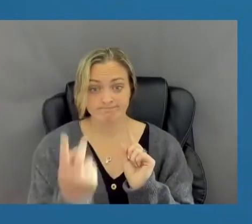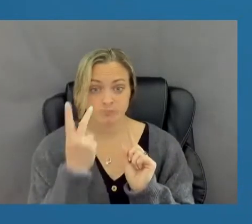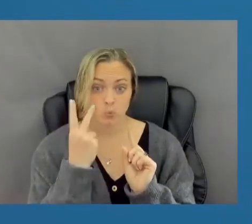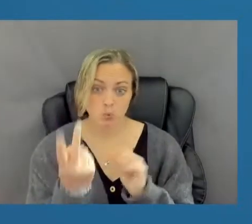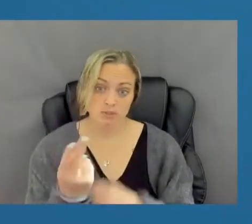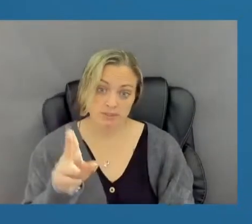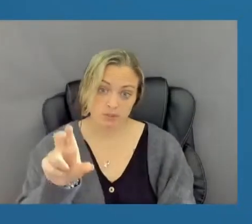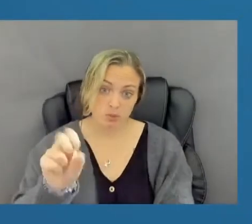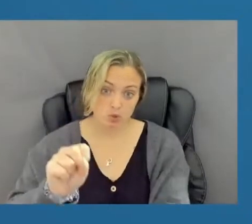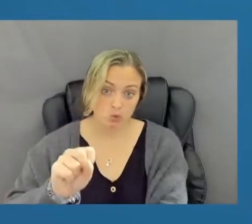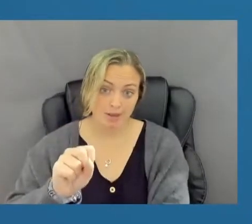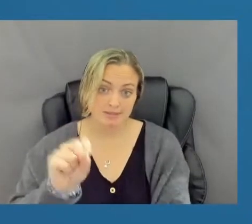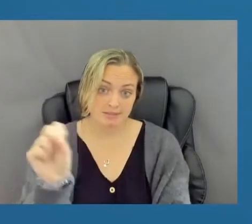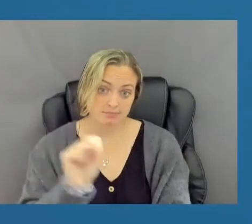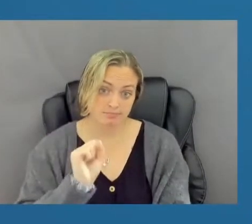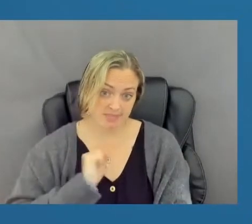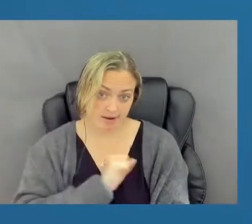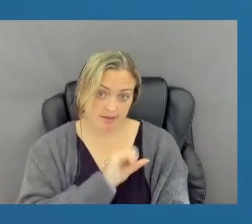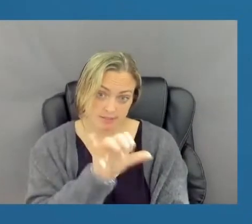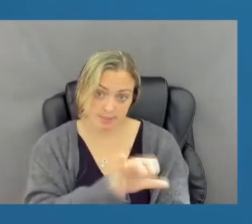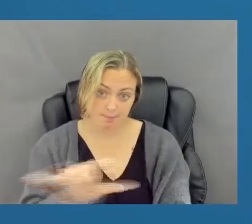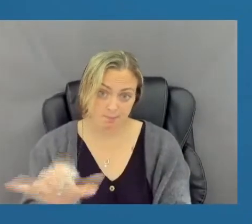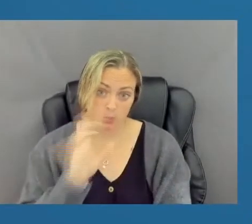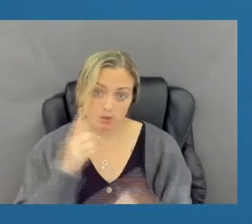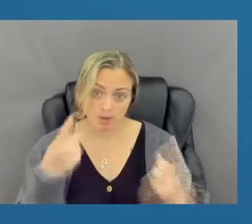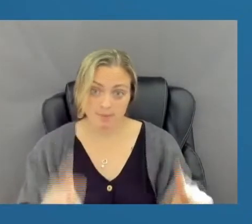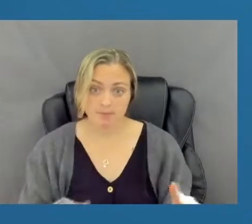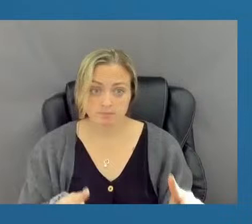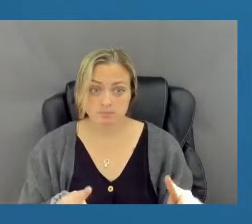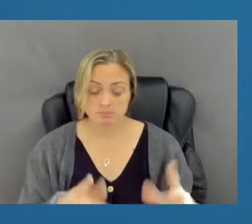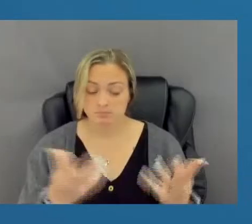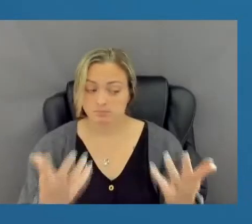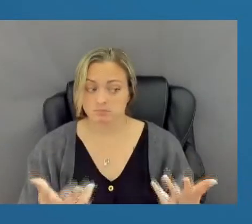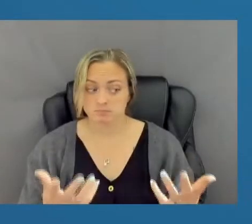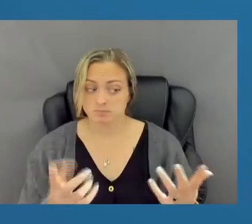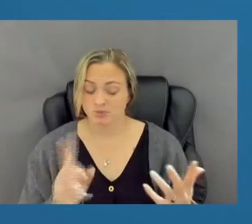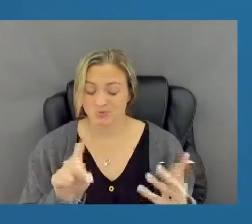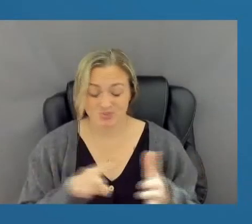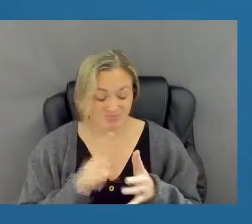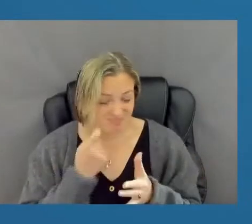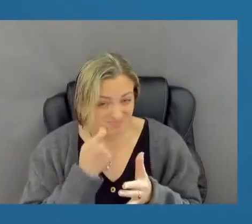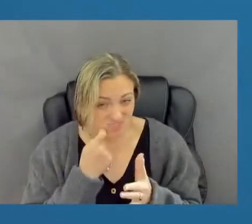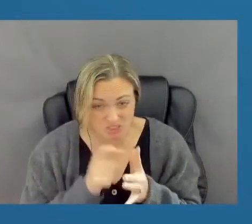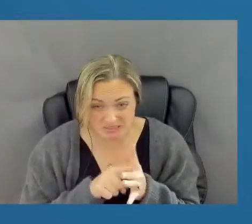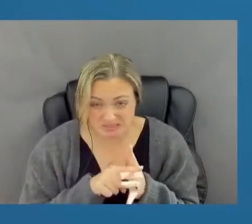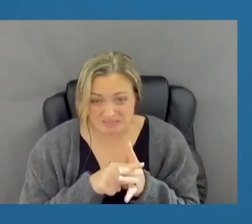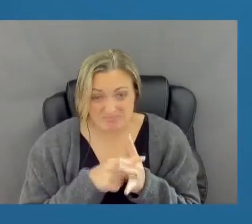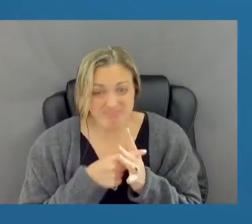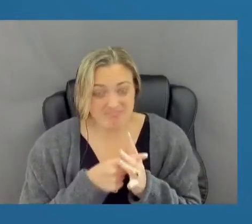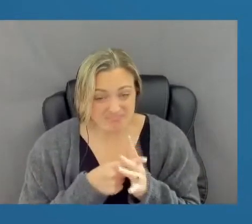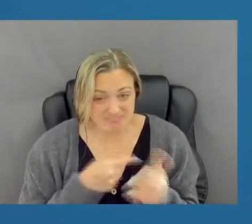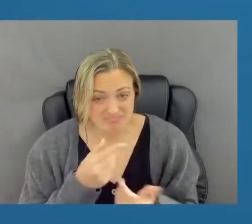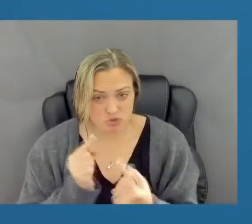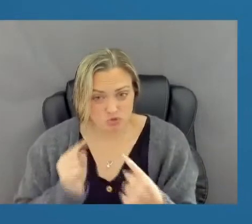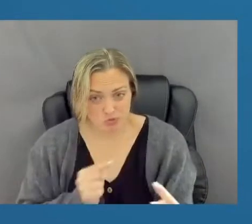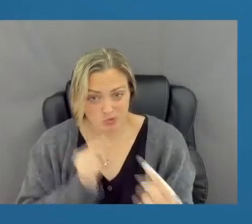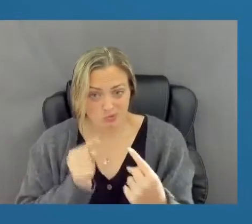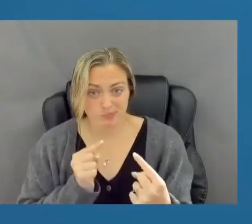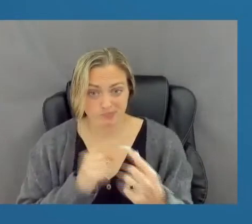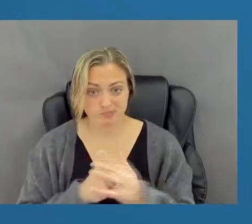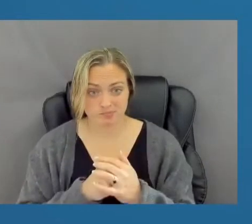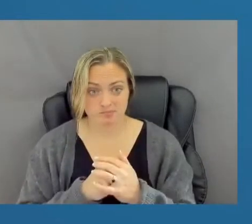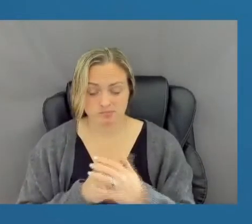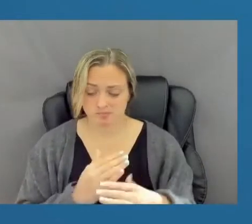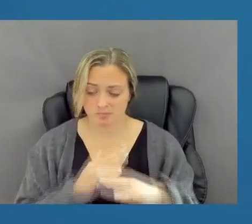States Senate. And so this is just the beginning of an ongoing struggle to